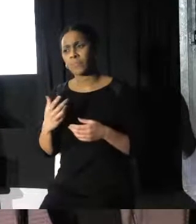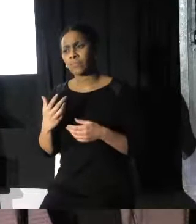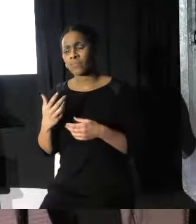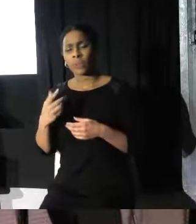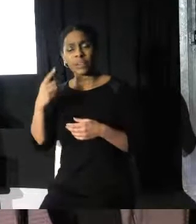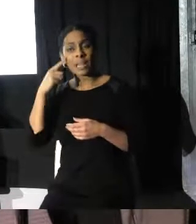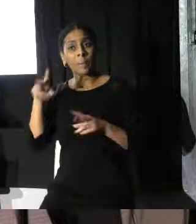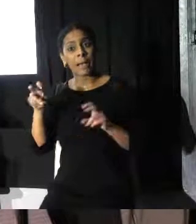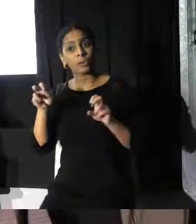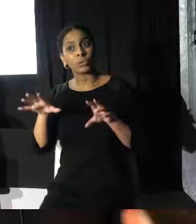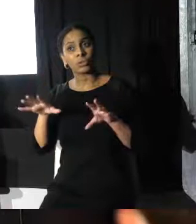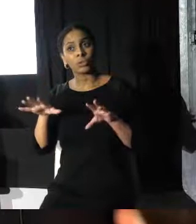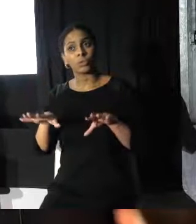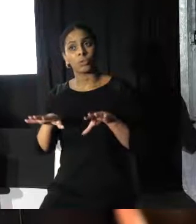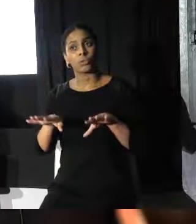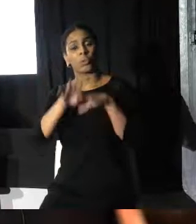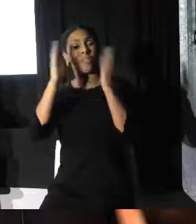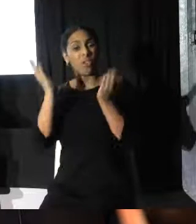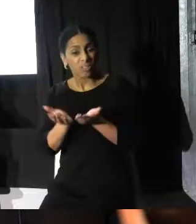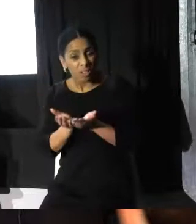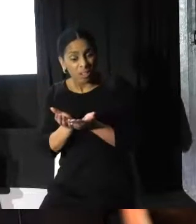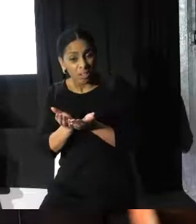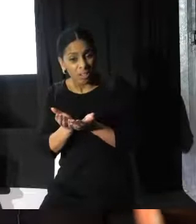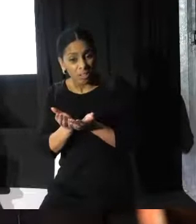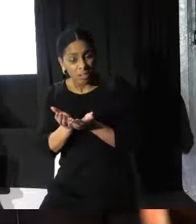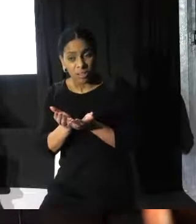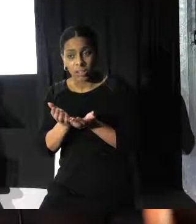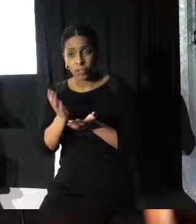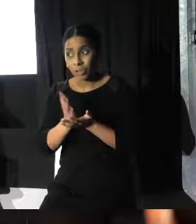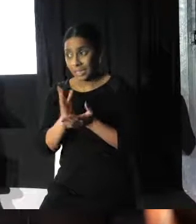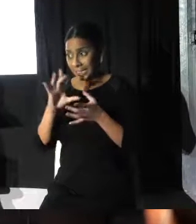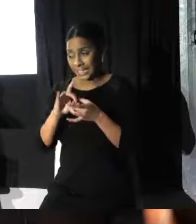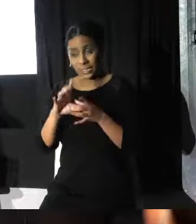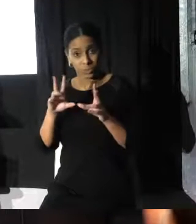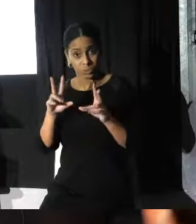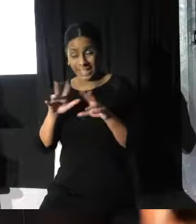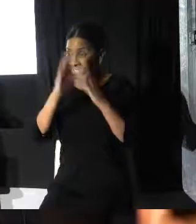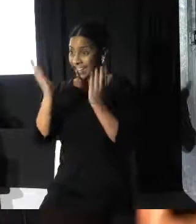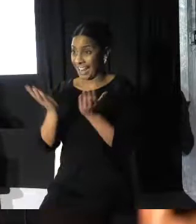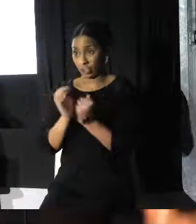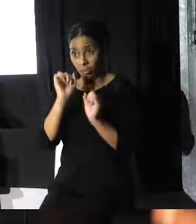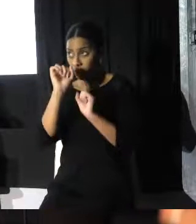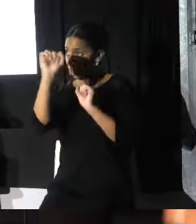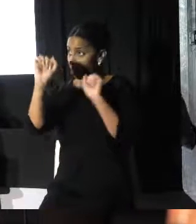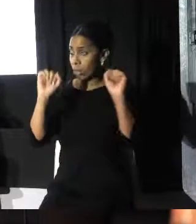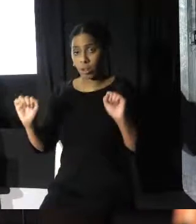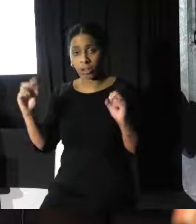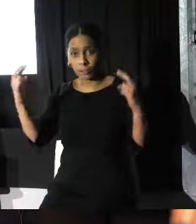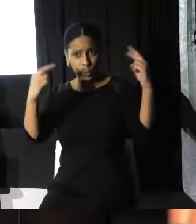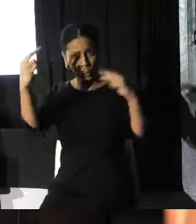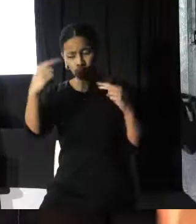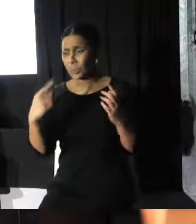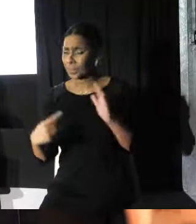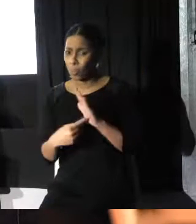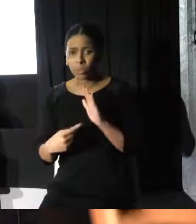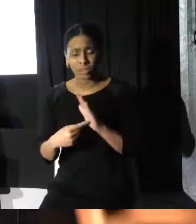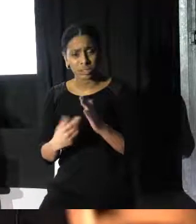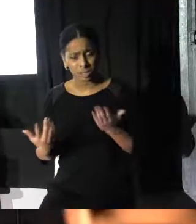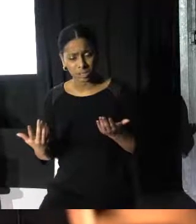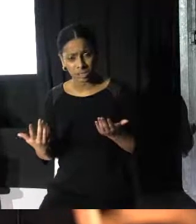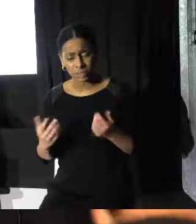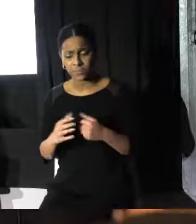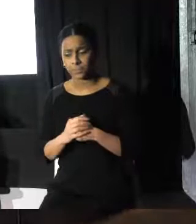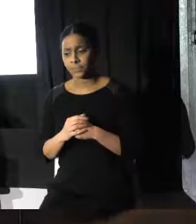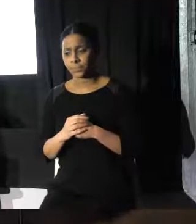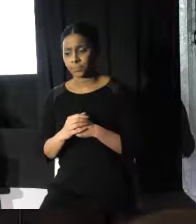And so really, I mean, the internationalism of these sort of conversations is fundamental. How do we rebuild a politics of internationalism